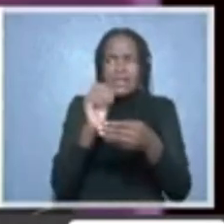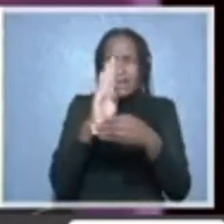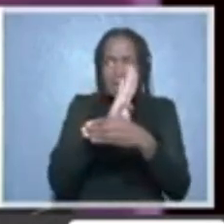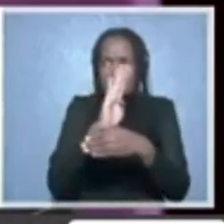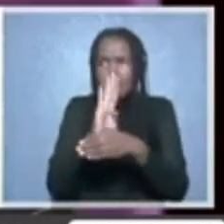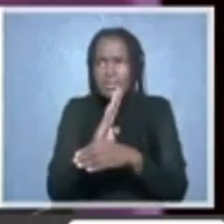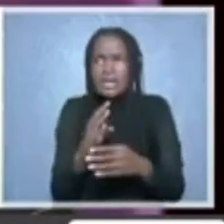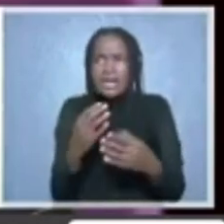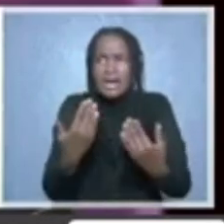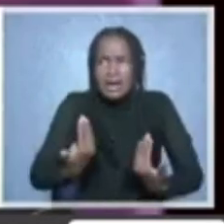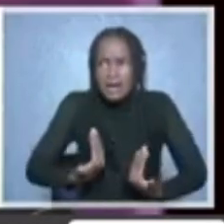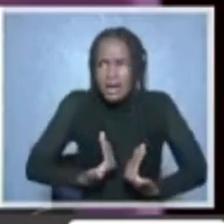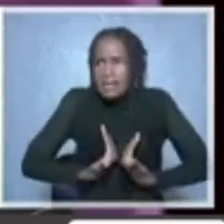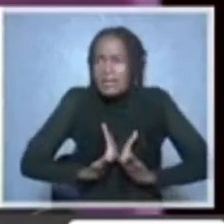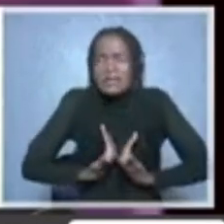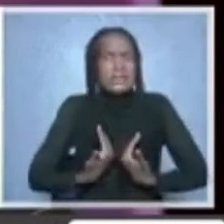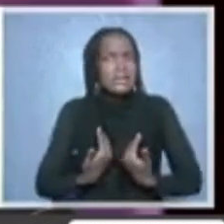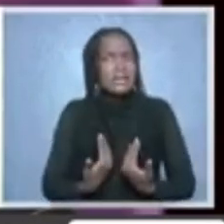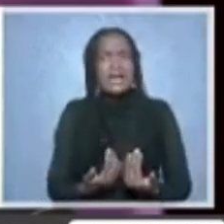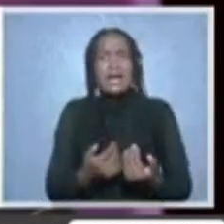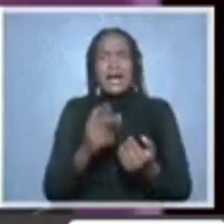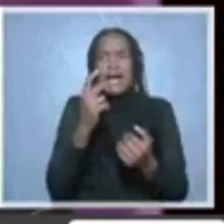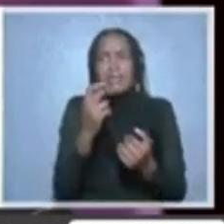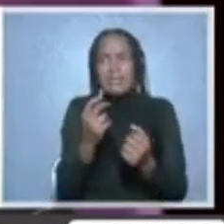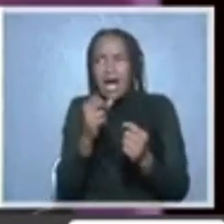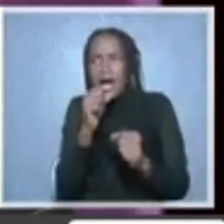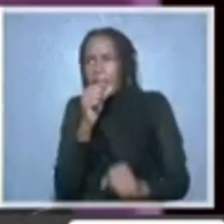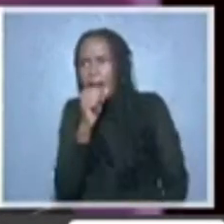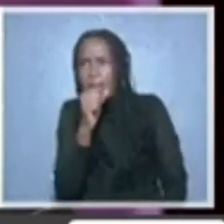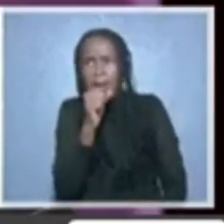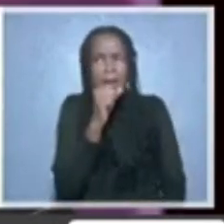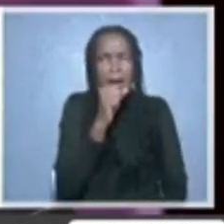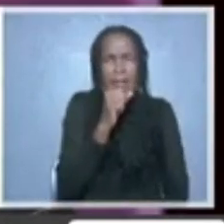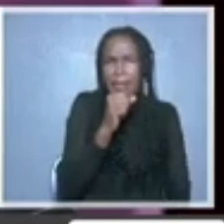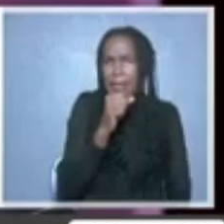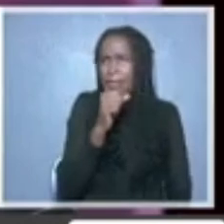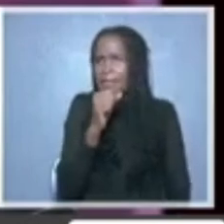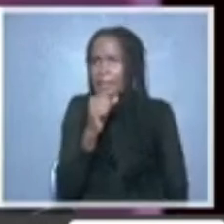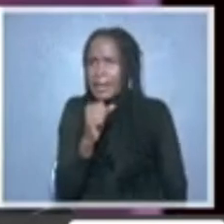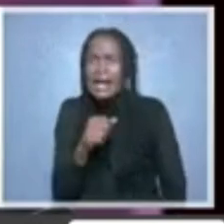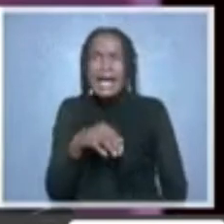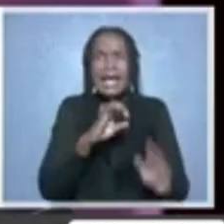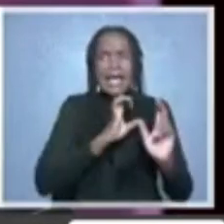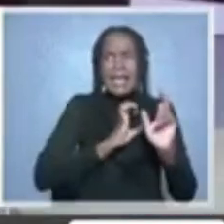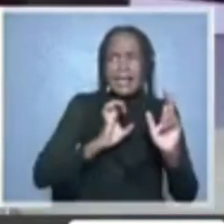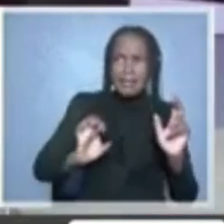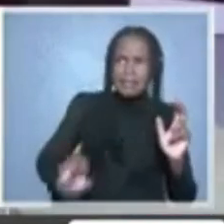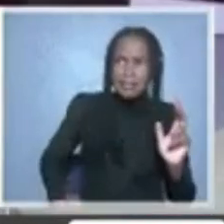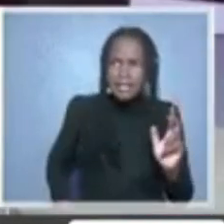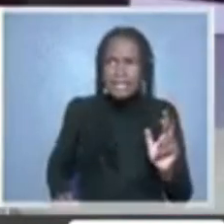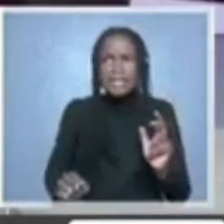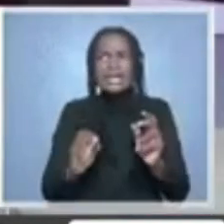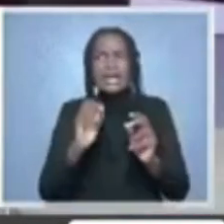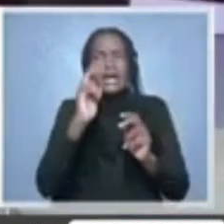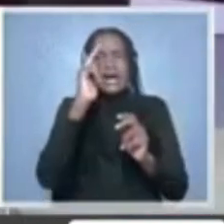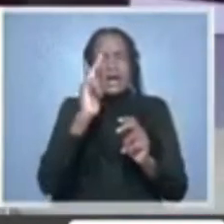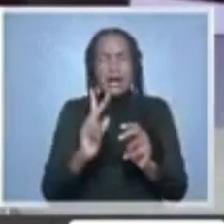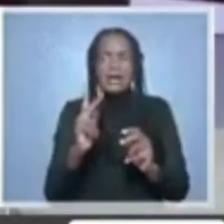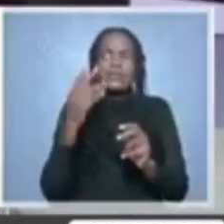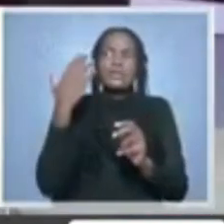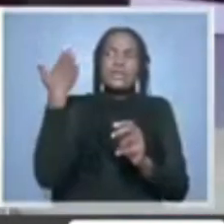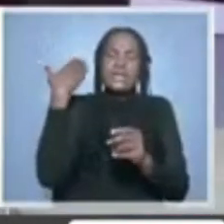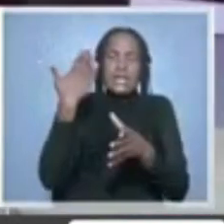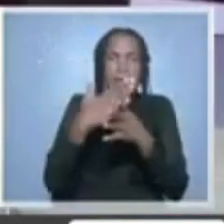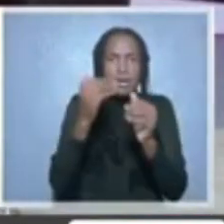we had young people, we had artists. Ambassadors. You literally had everybody, including those that were taking care of